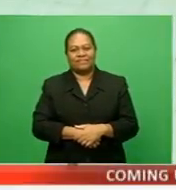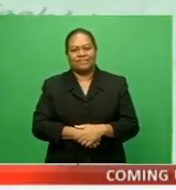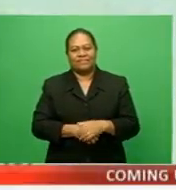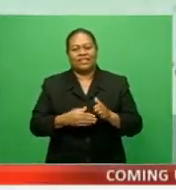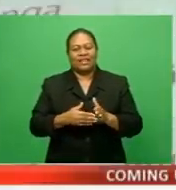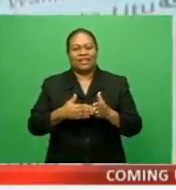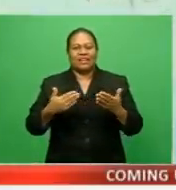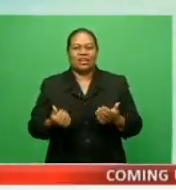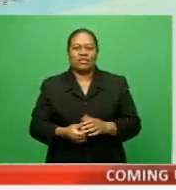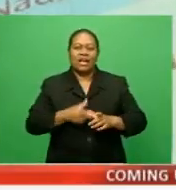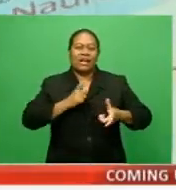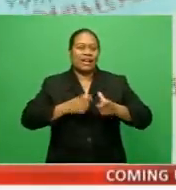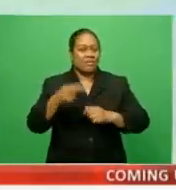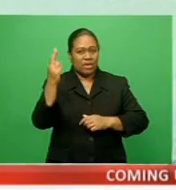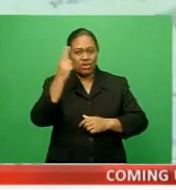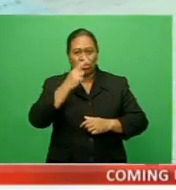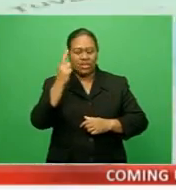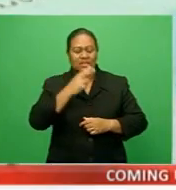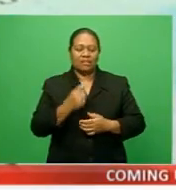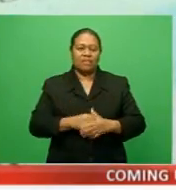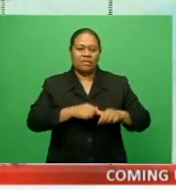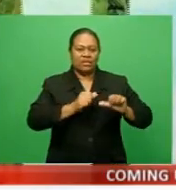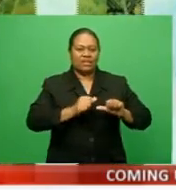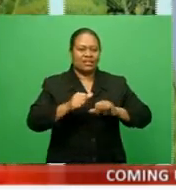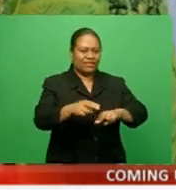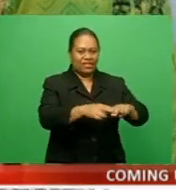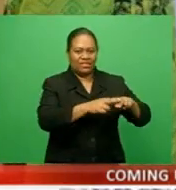Up ahead, climate risk insurance for Fiji.